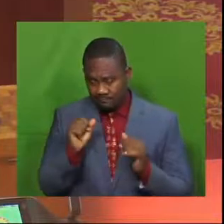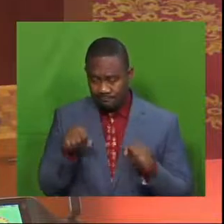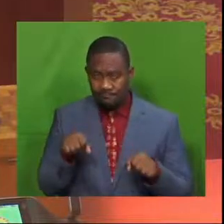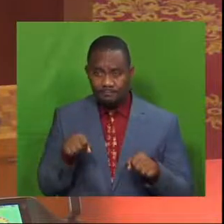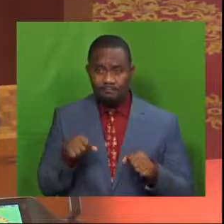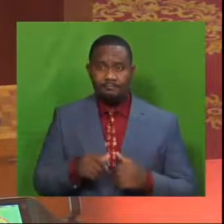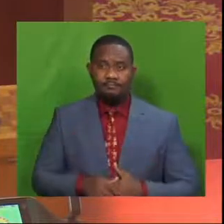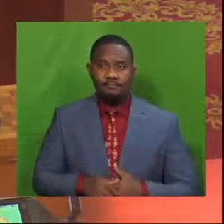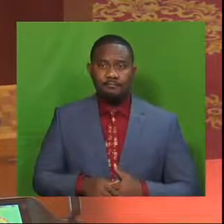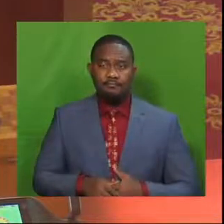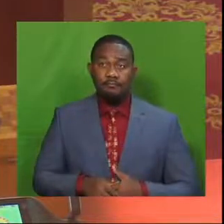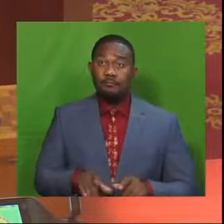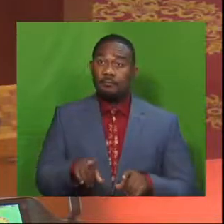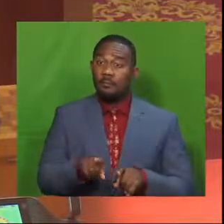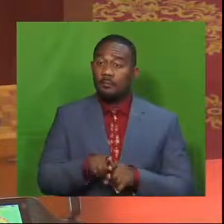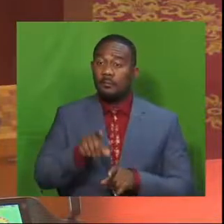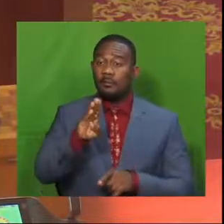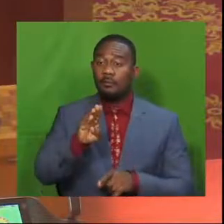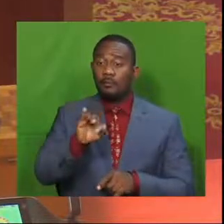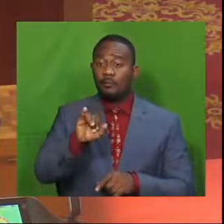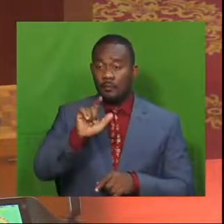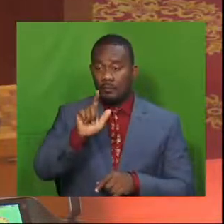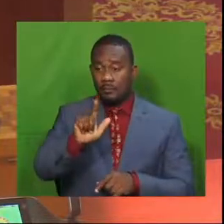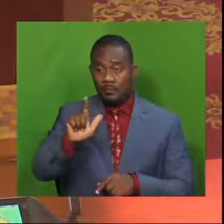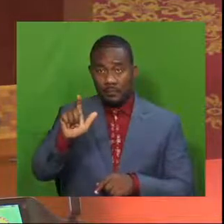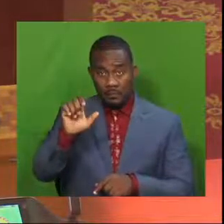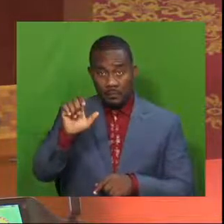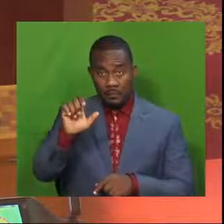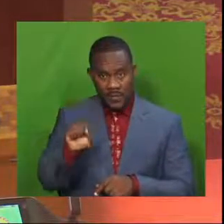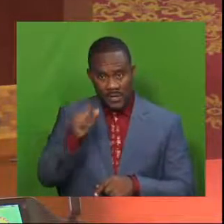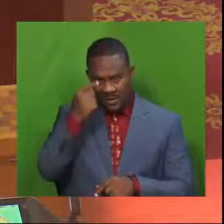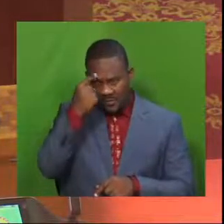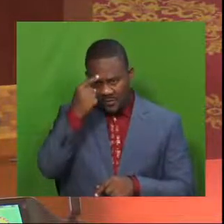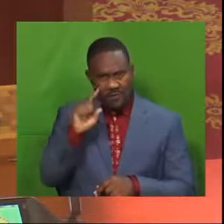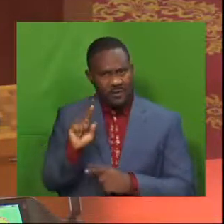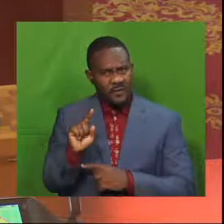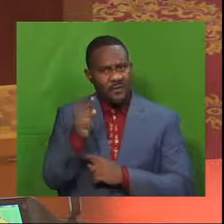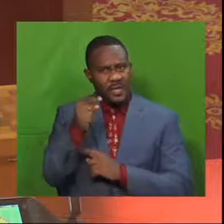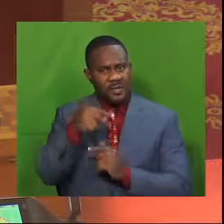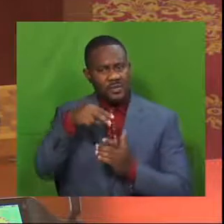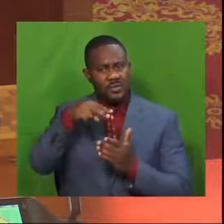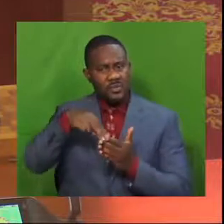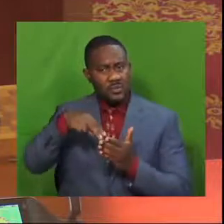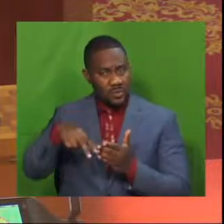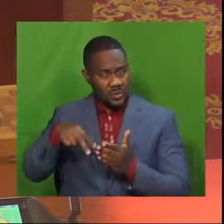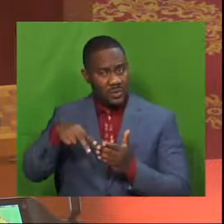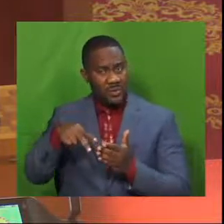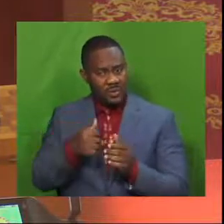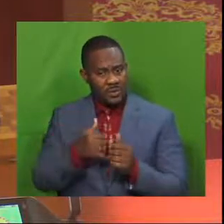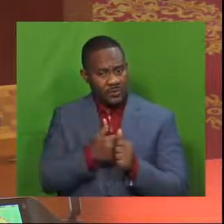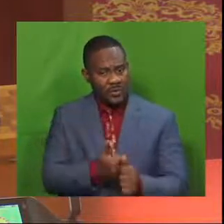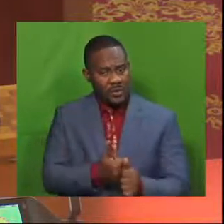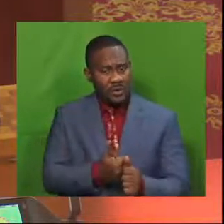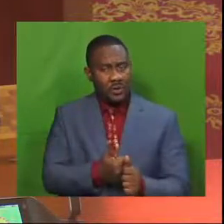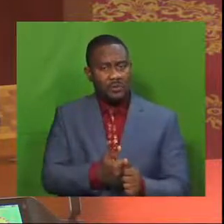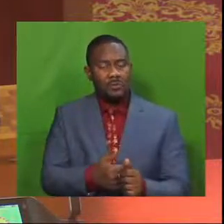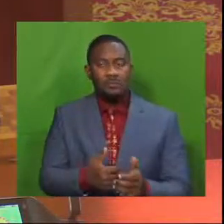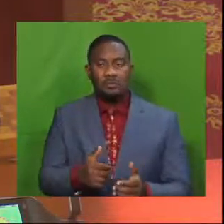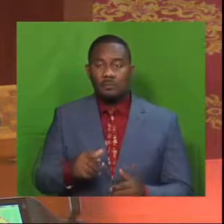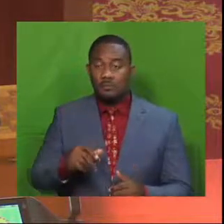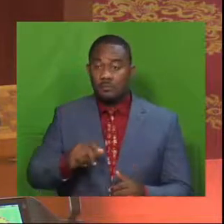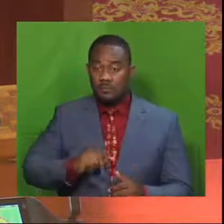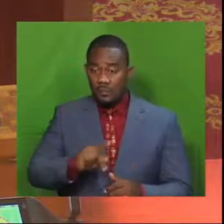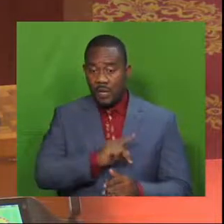allow bills to be presented for first reading in accordance with Order 120. Of course,